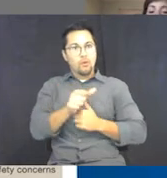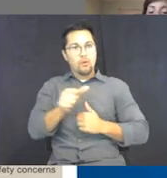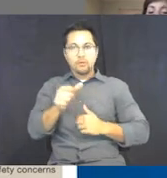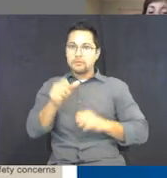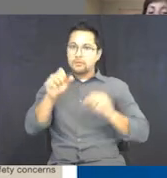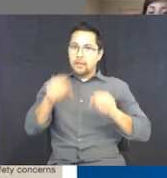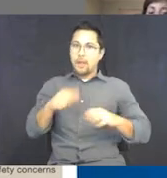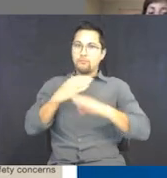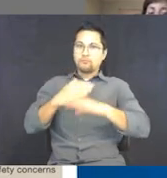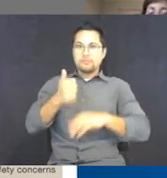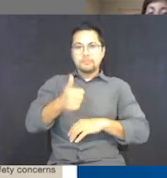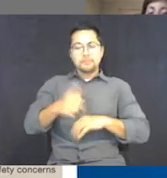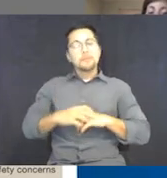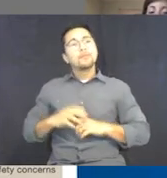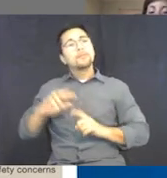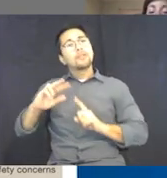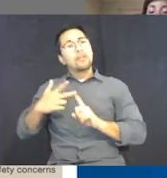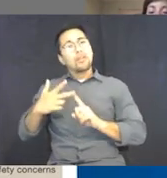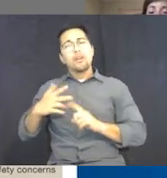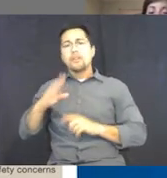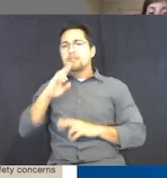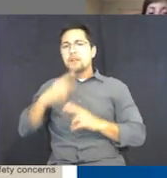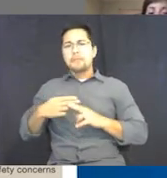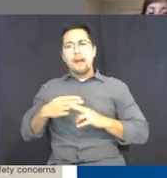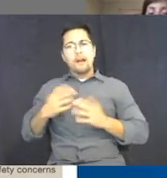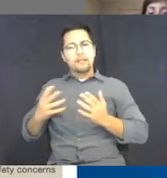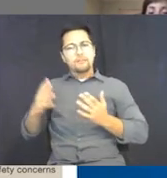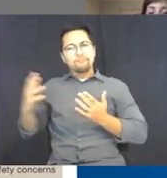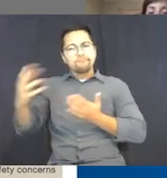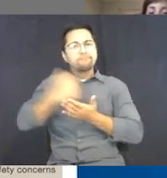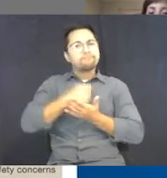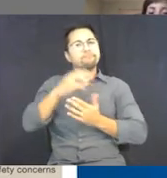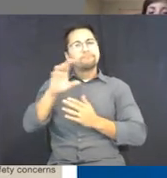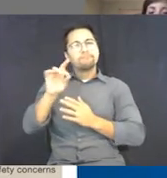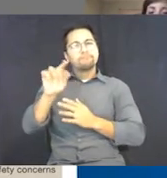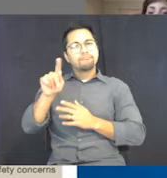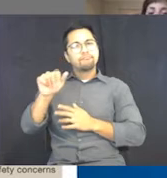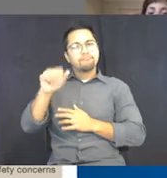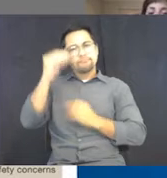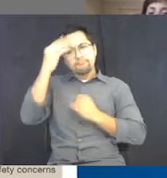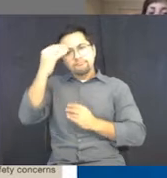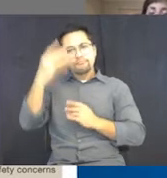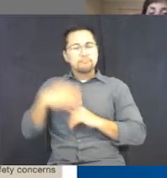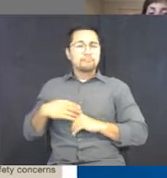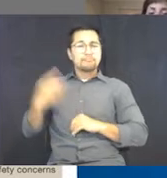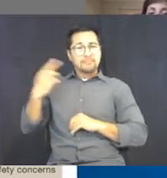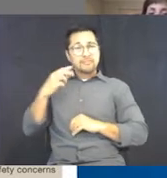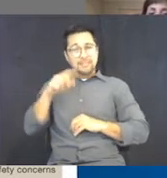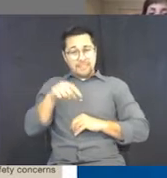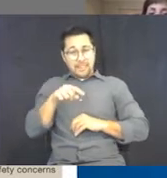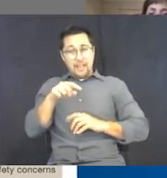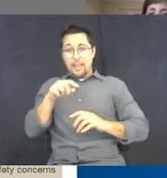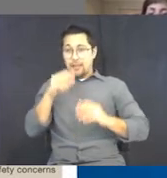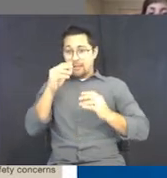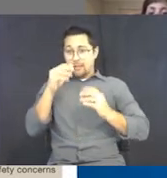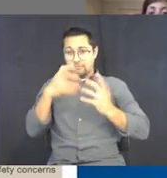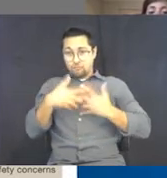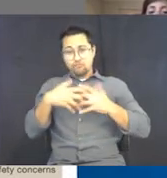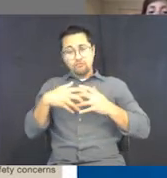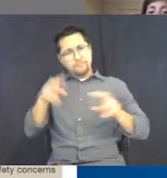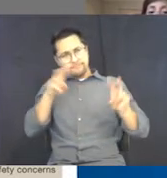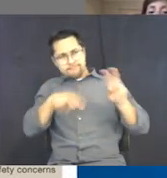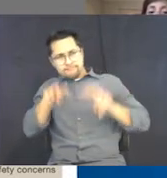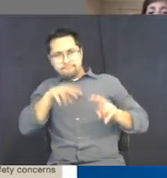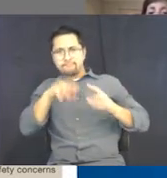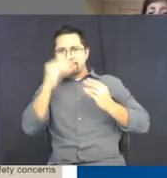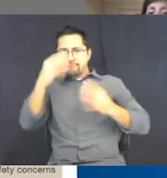how the technology is customized. So maybe you want to look at how many times somebody needs to be alerted to take their medicine,